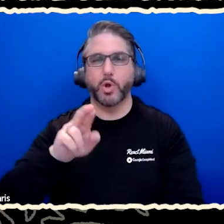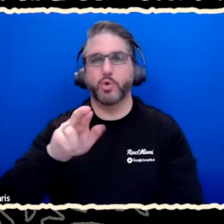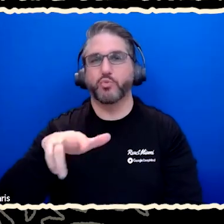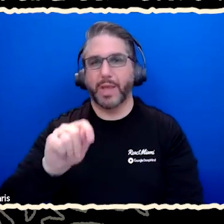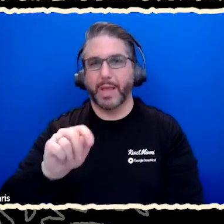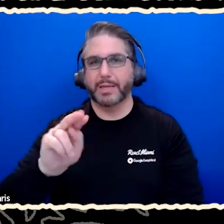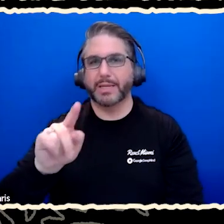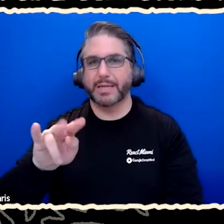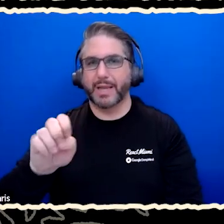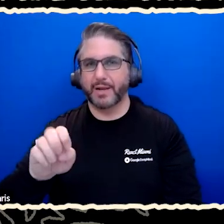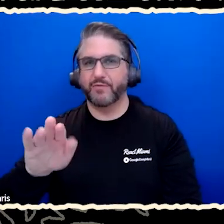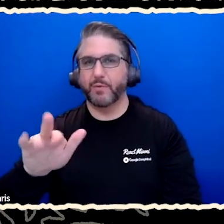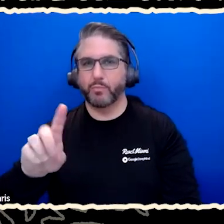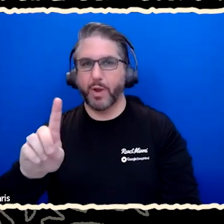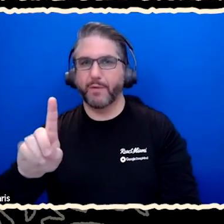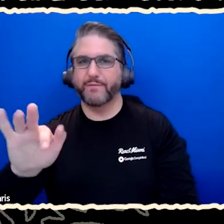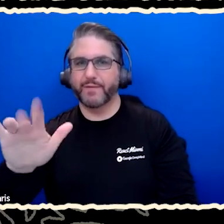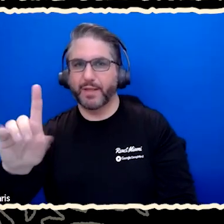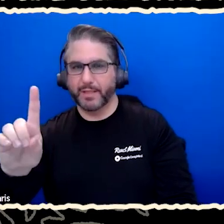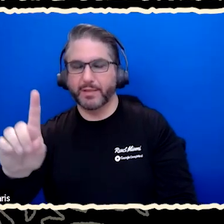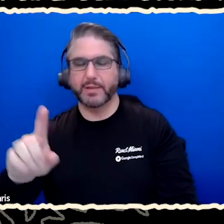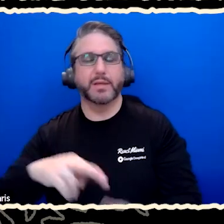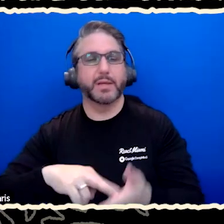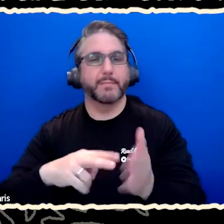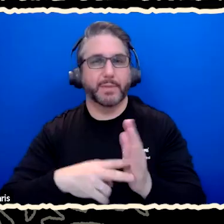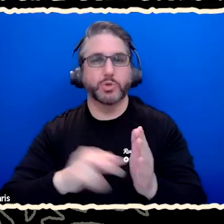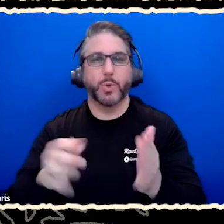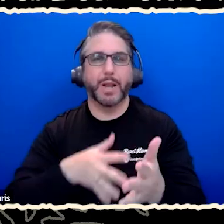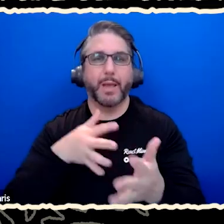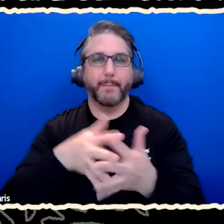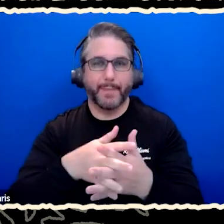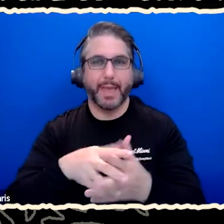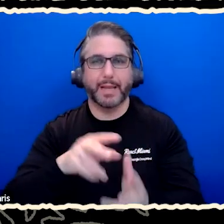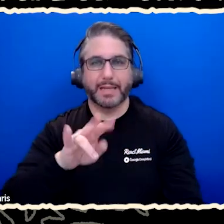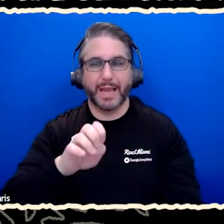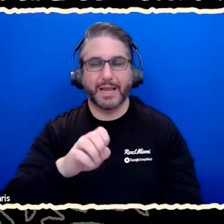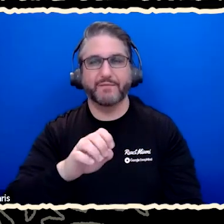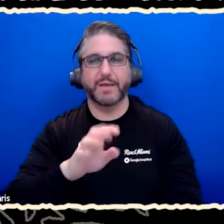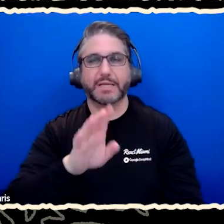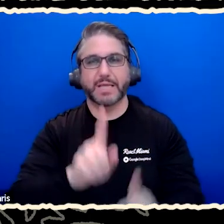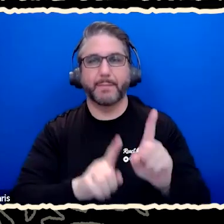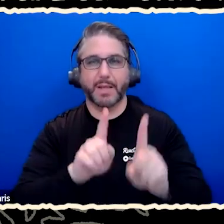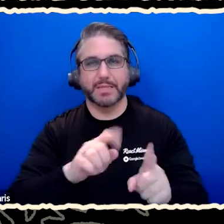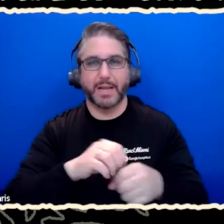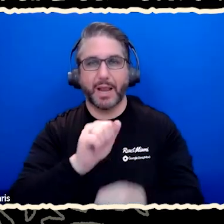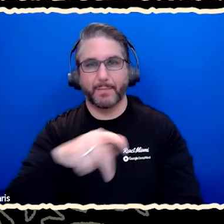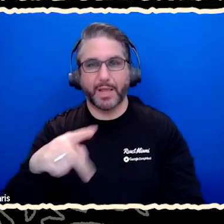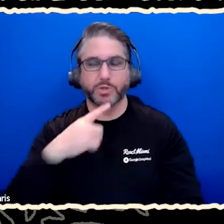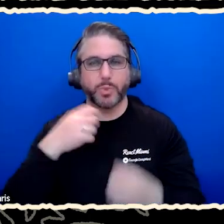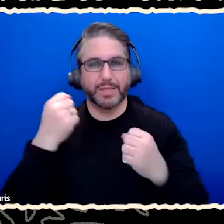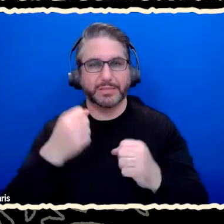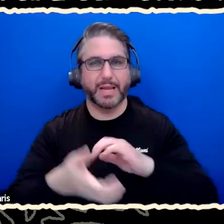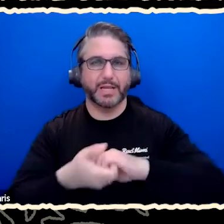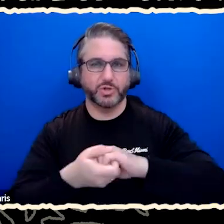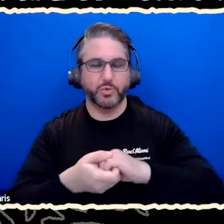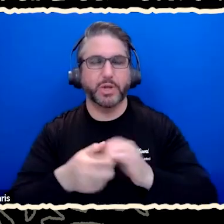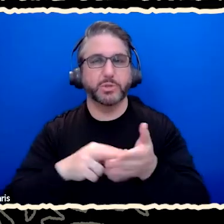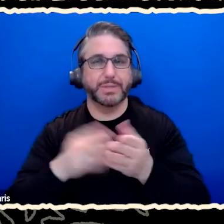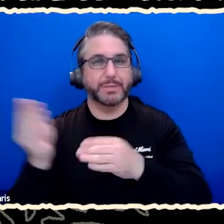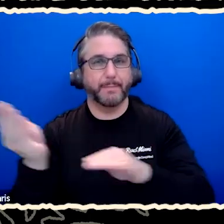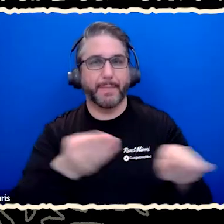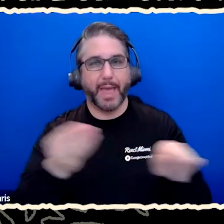Brownfield. And the idea is that you can embed React Native apps side by side inside native applications with a tight integration that allows you to pass in